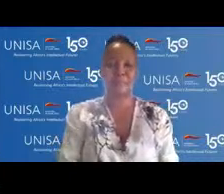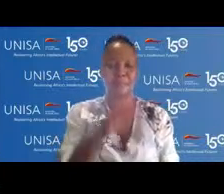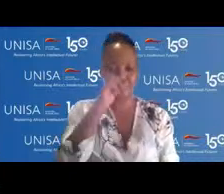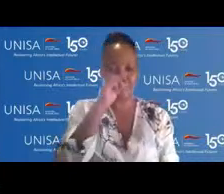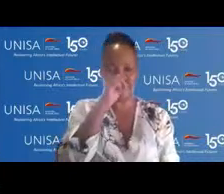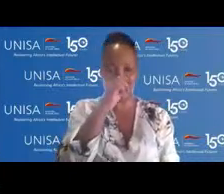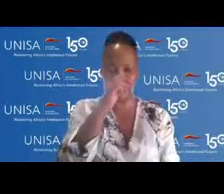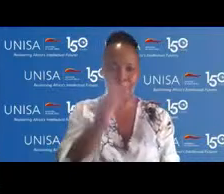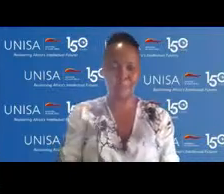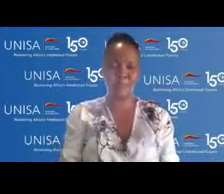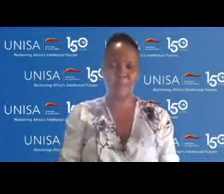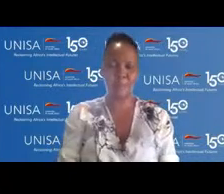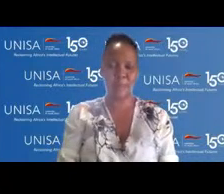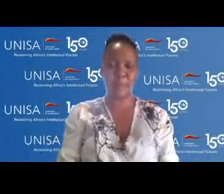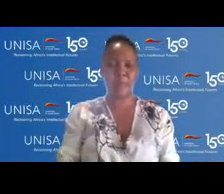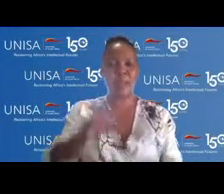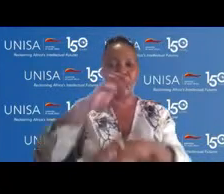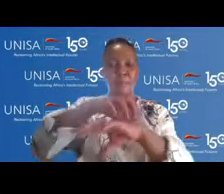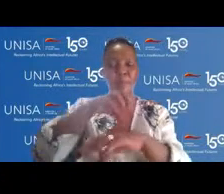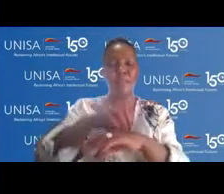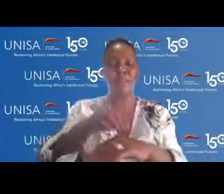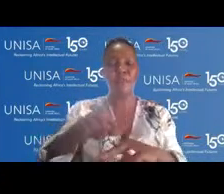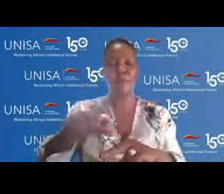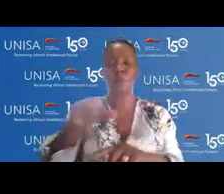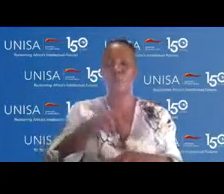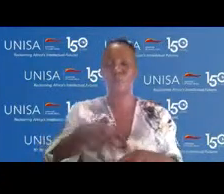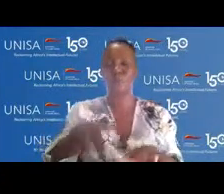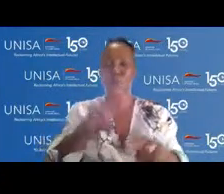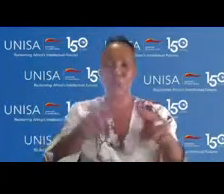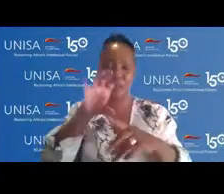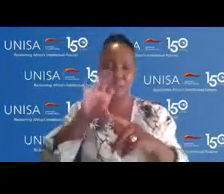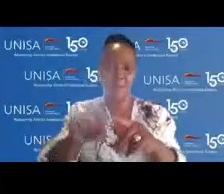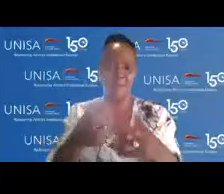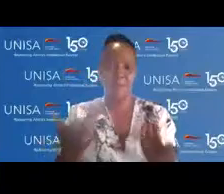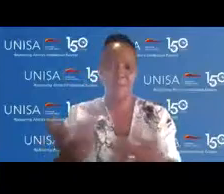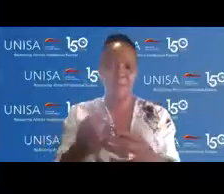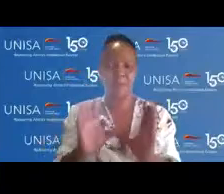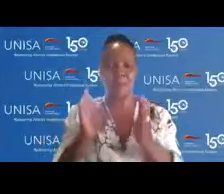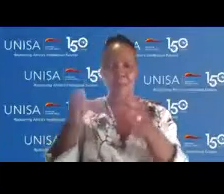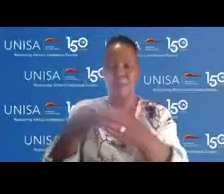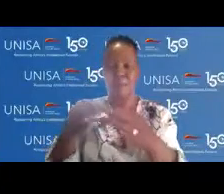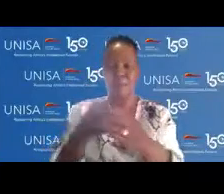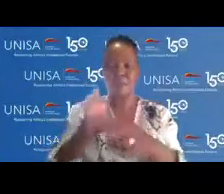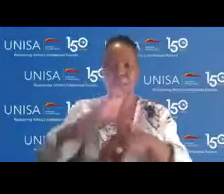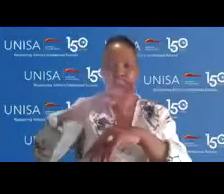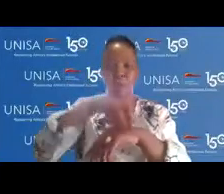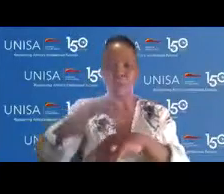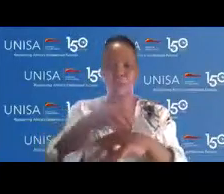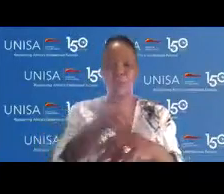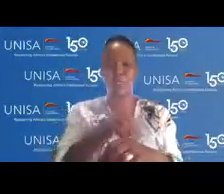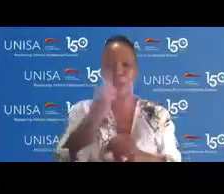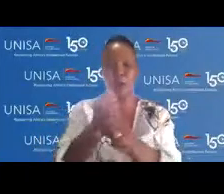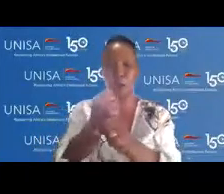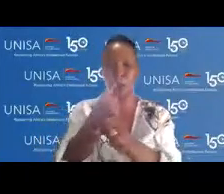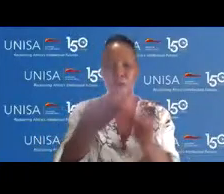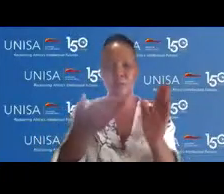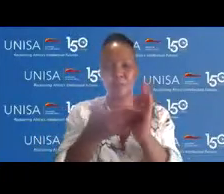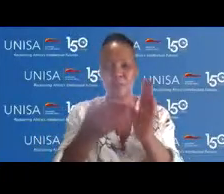campus locator. That's quite nice. And then I can actually go see where are the closest campuses. Here's Gauteng. There's Eastern